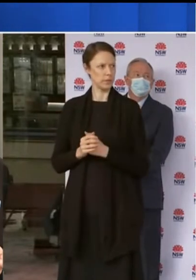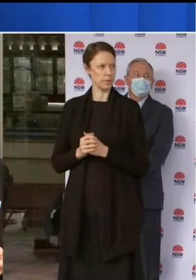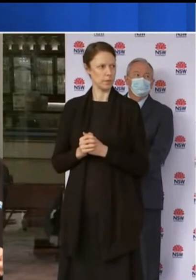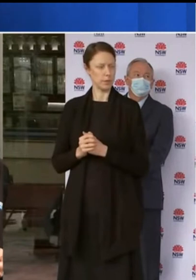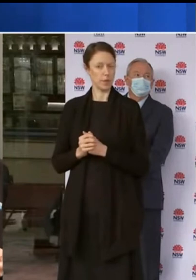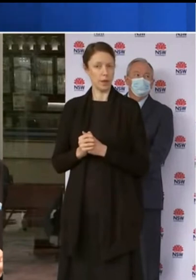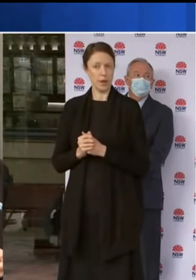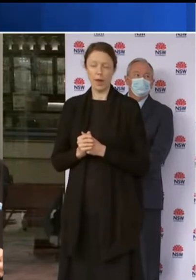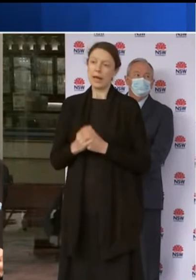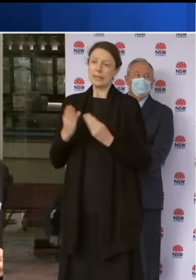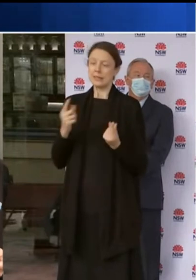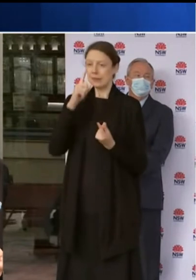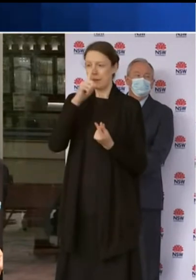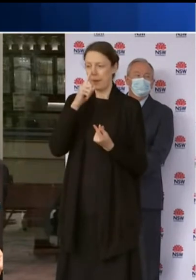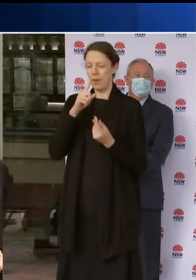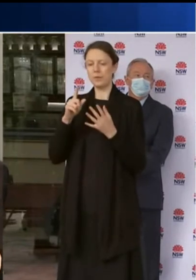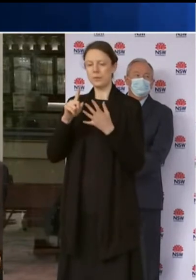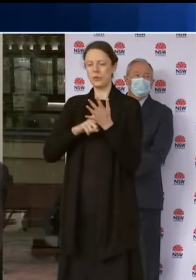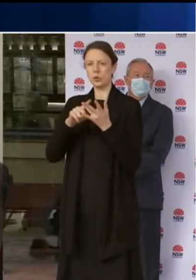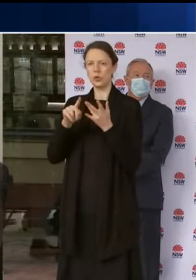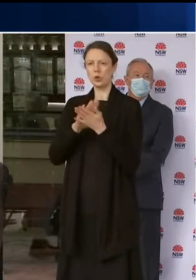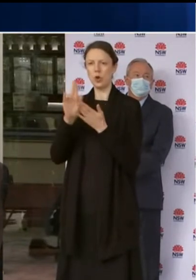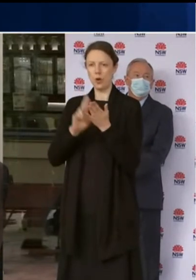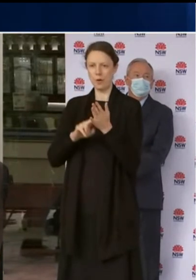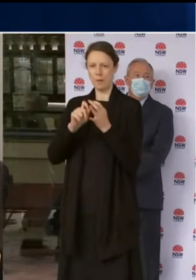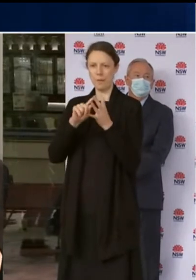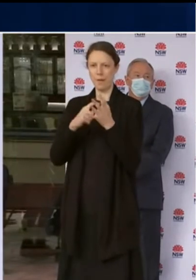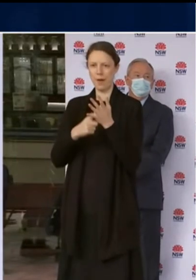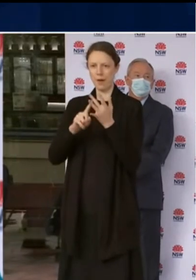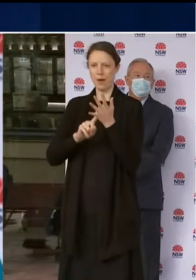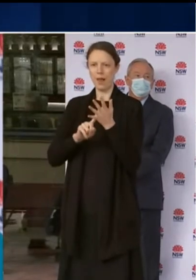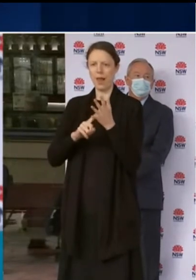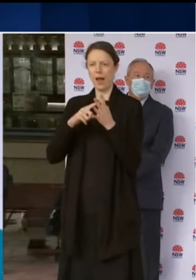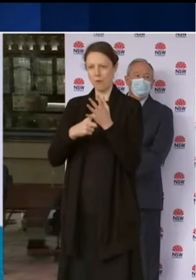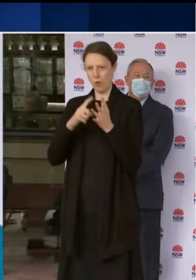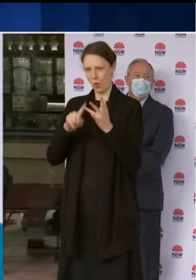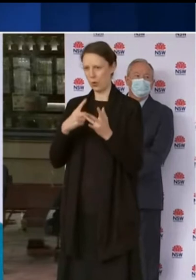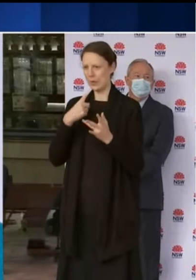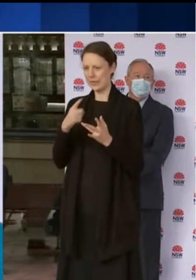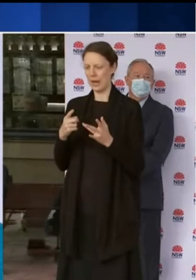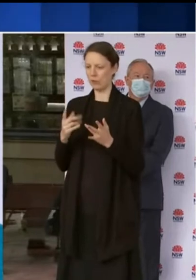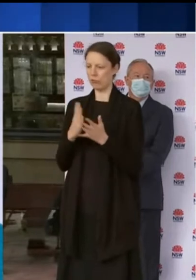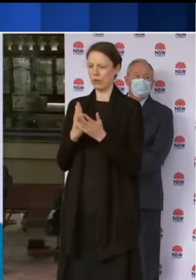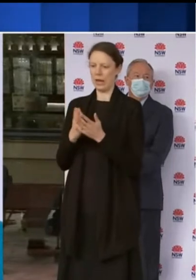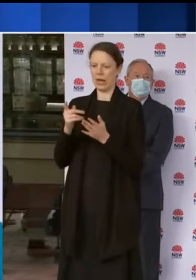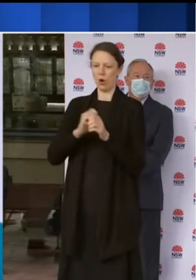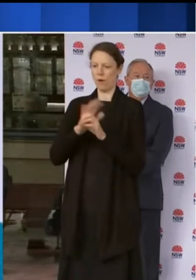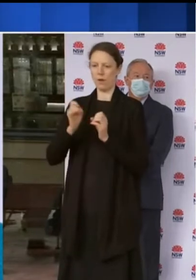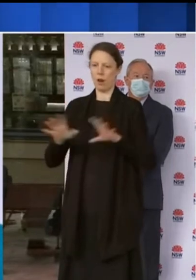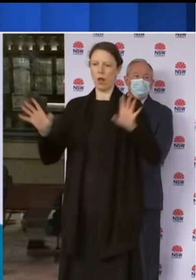and that in hindsight the lockdown should have happened sooner. John Barilaro said that. Do you agree with those comments? I agree with Dr. Chant and the health advice.